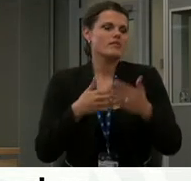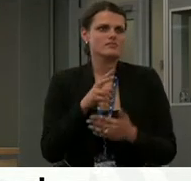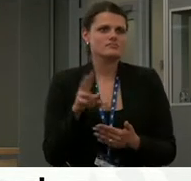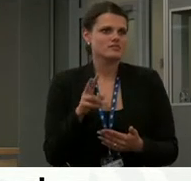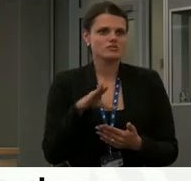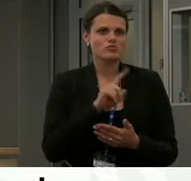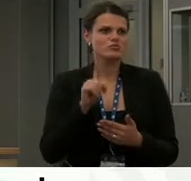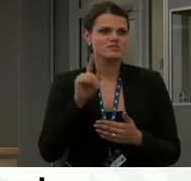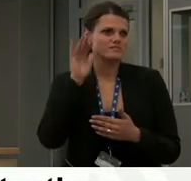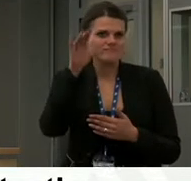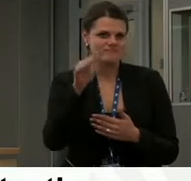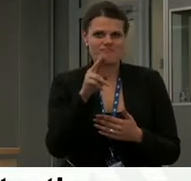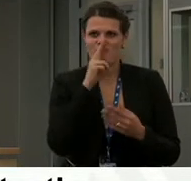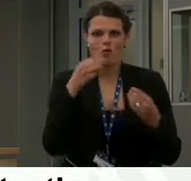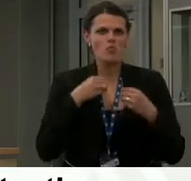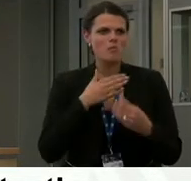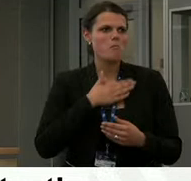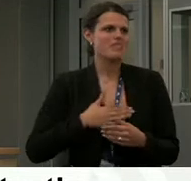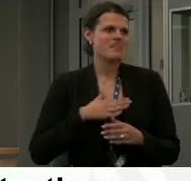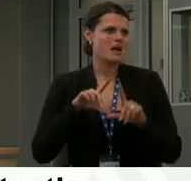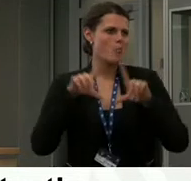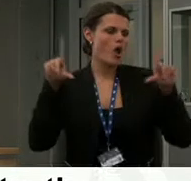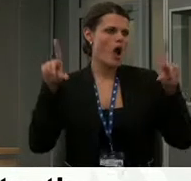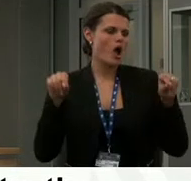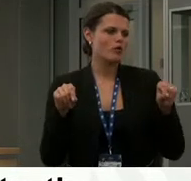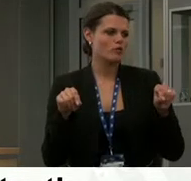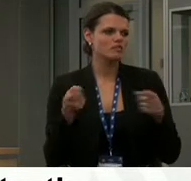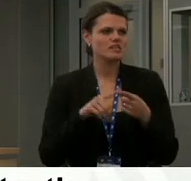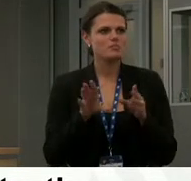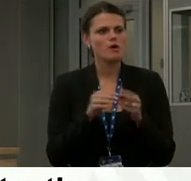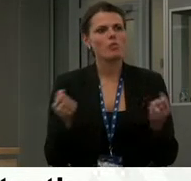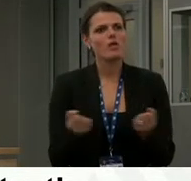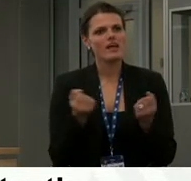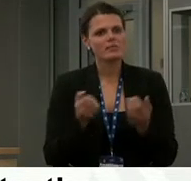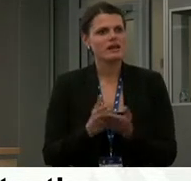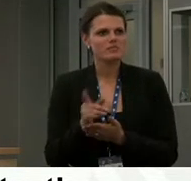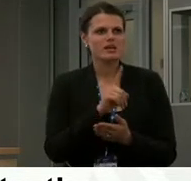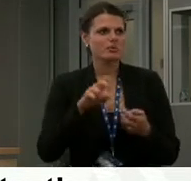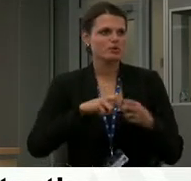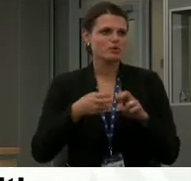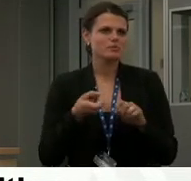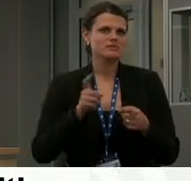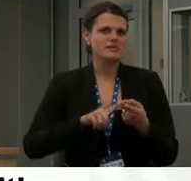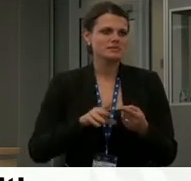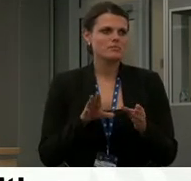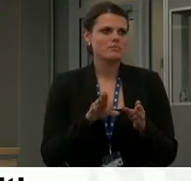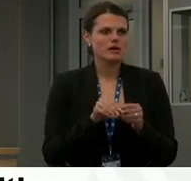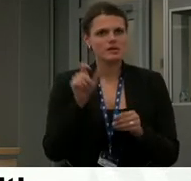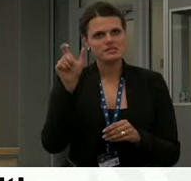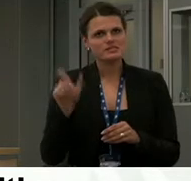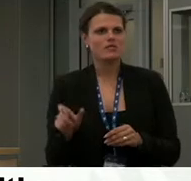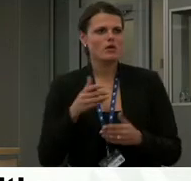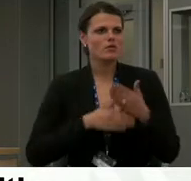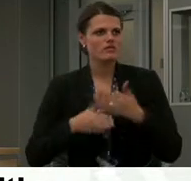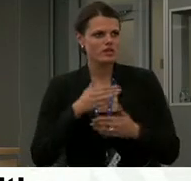give a very positive picture. In terms of employment, there is a gap between the employment rate of persons